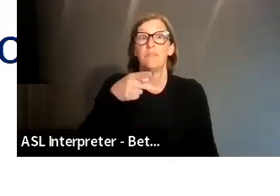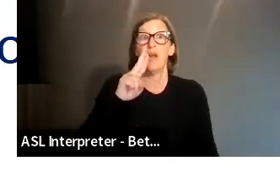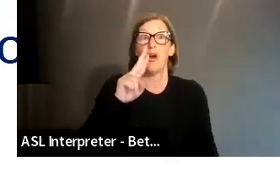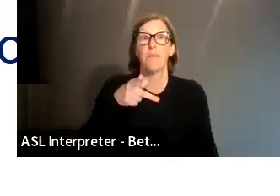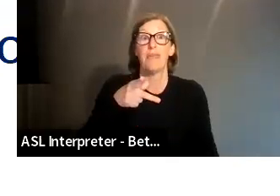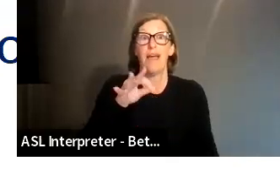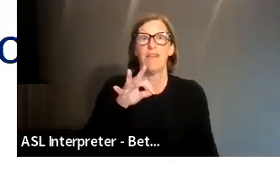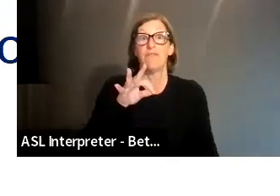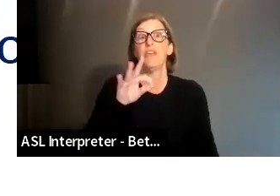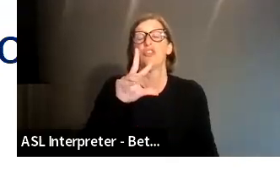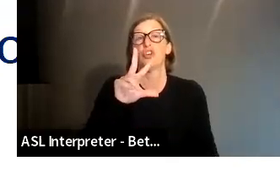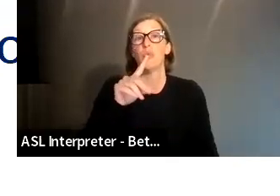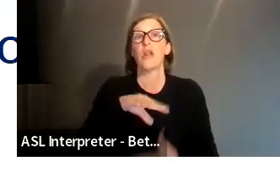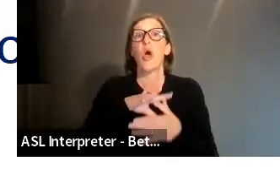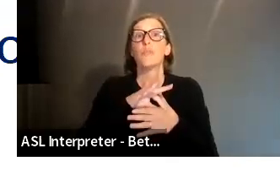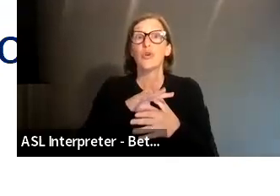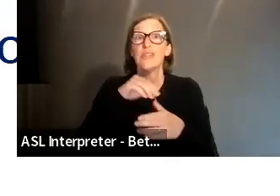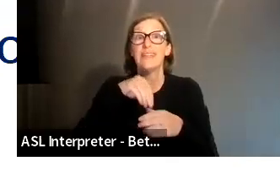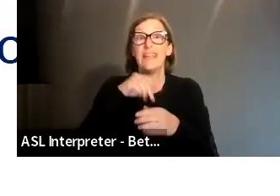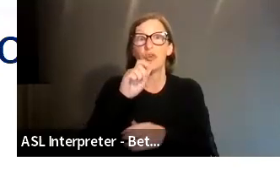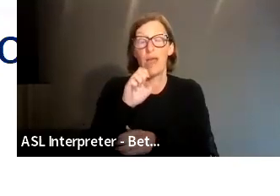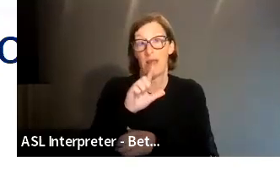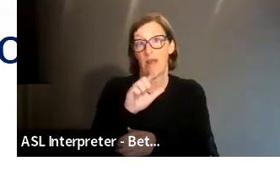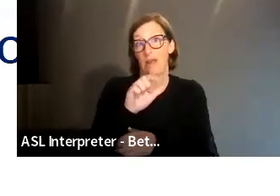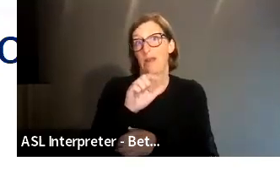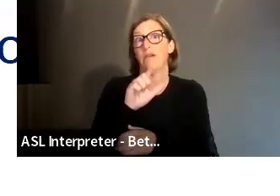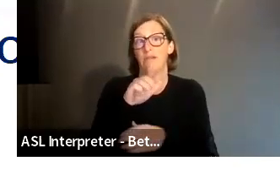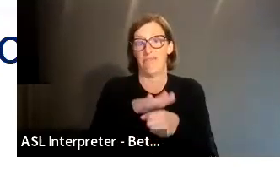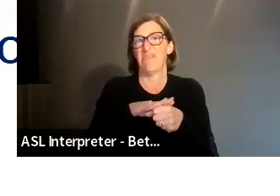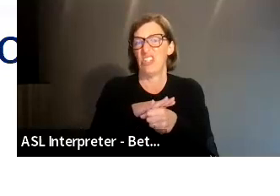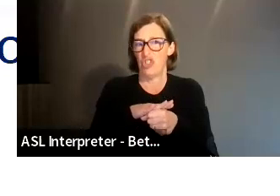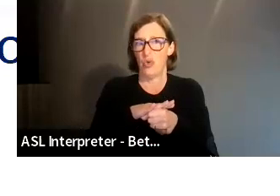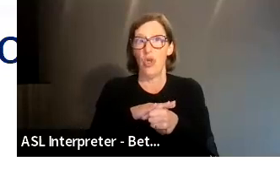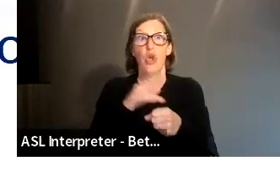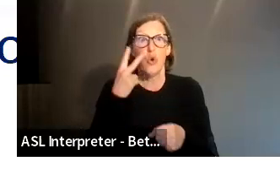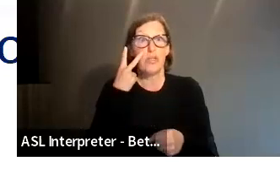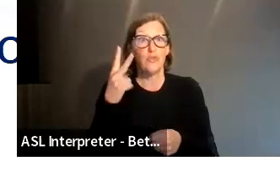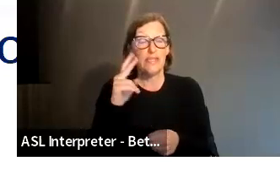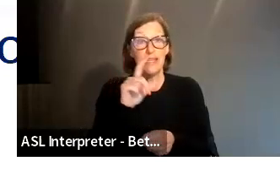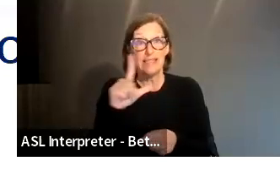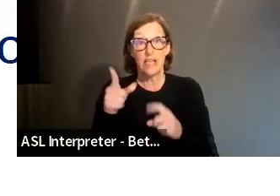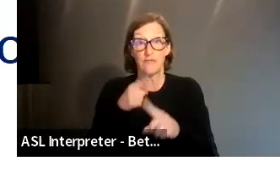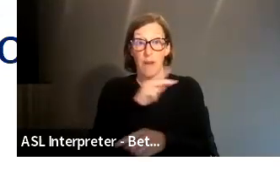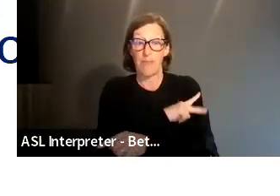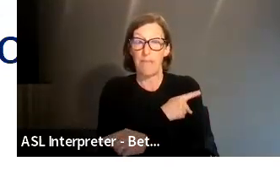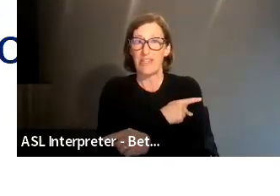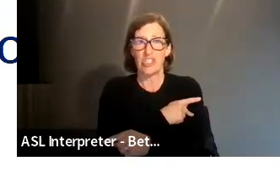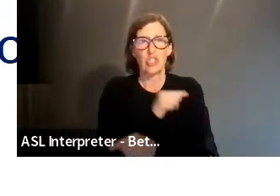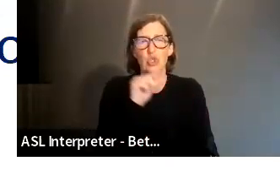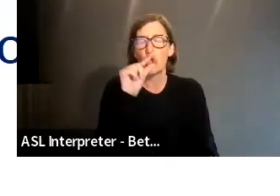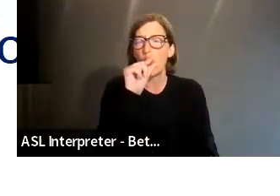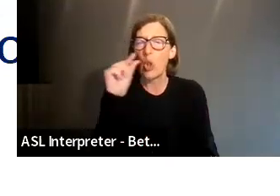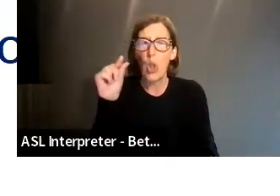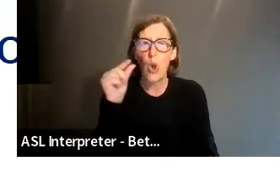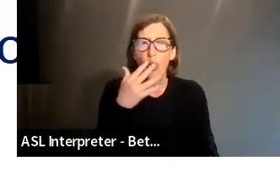in the patient's retina. And I hope you can appreciate that when we look at the cells from the patients, indeed, there is very low staining for